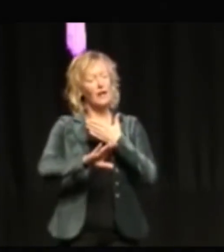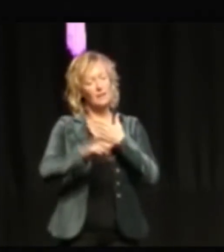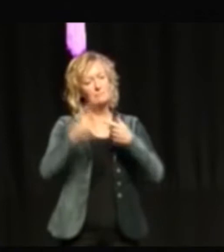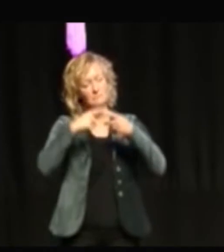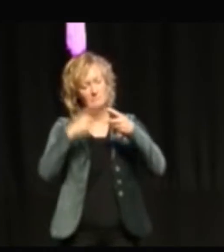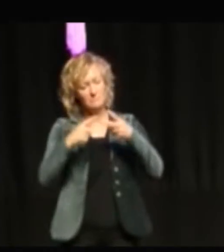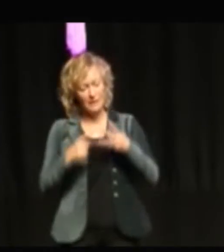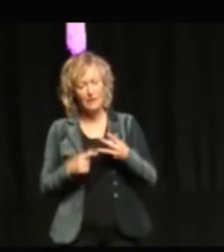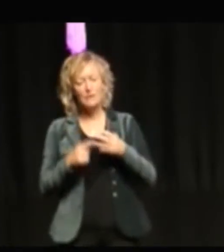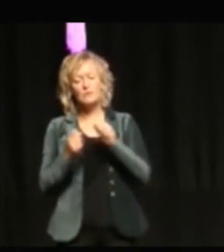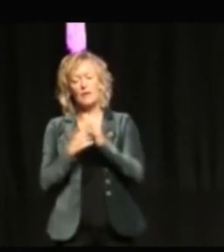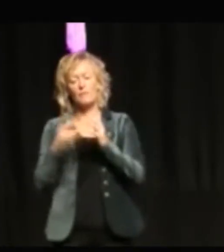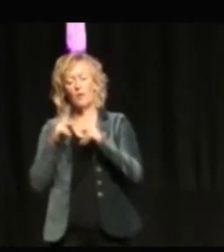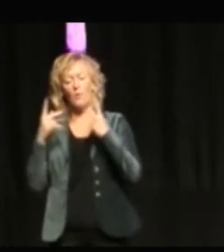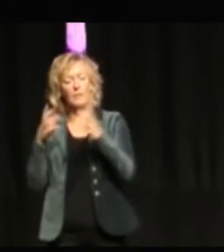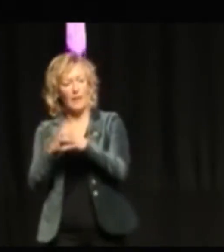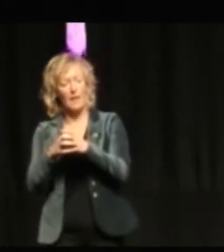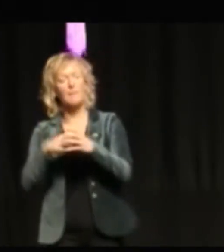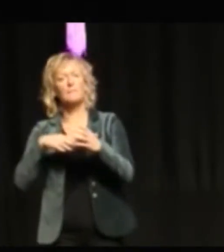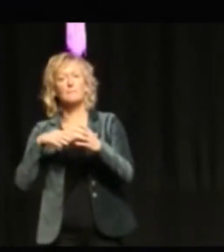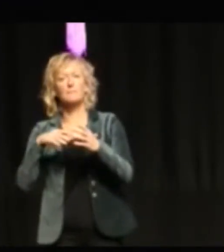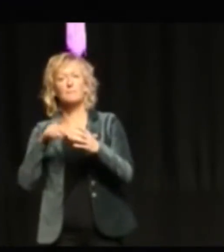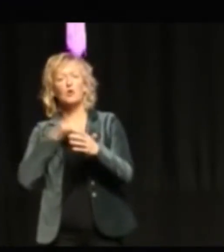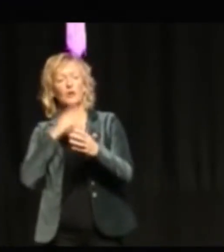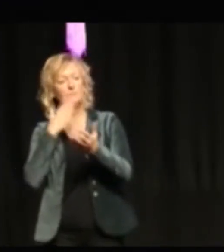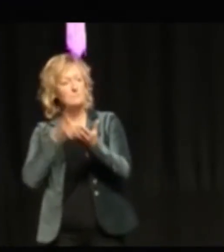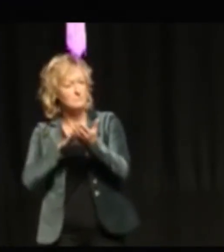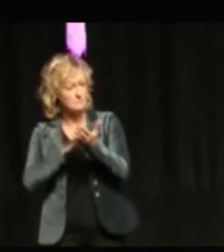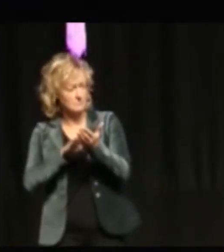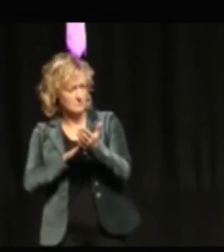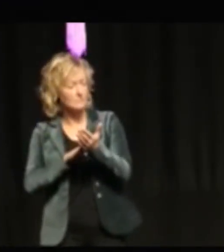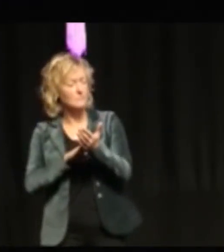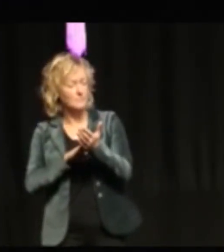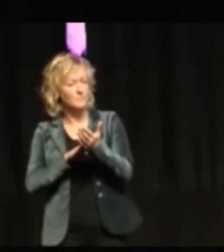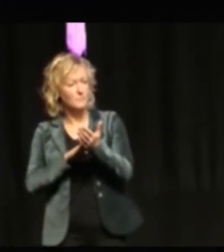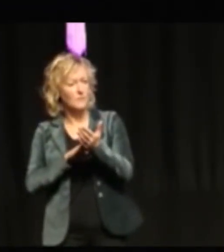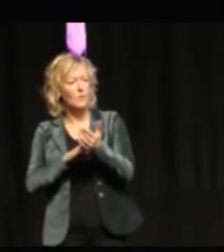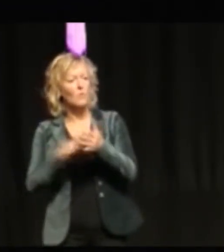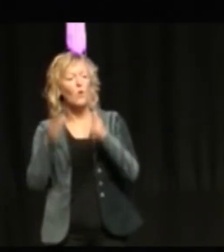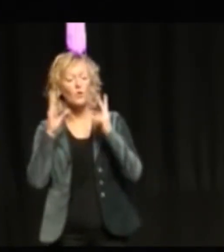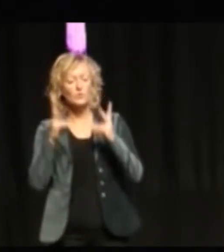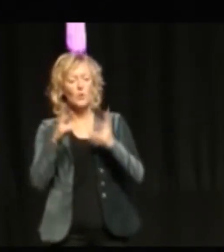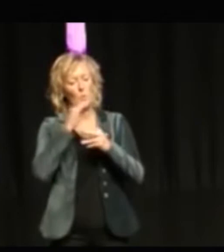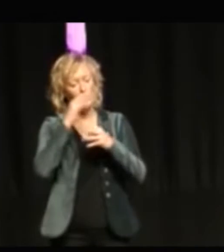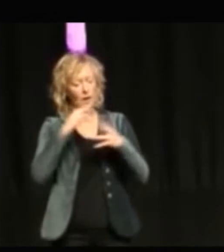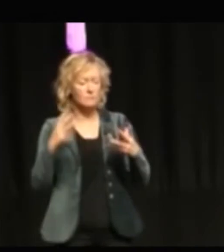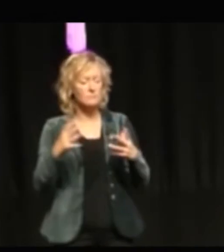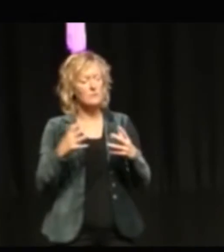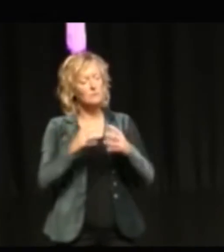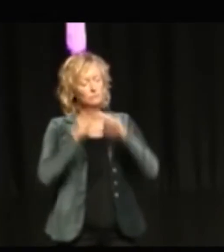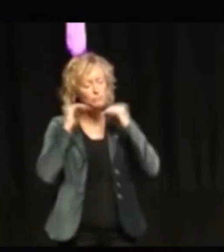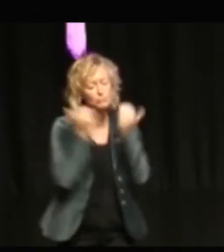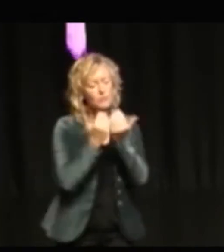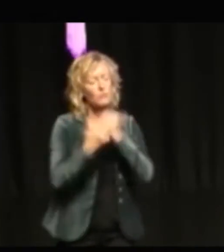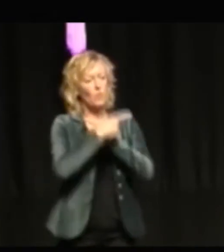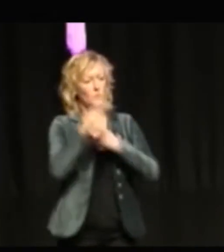gave recommendations of very and also remedy for the victims. So